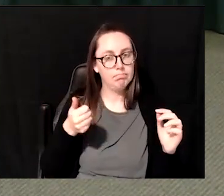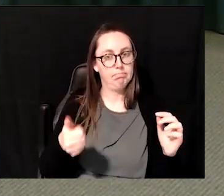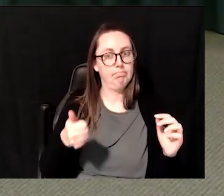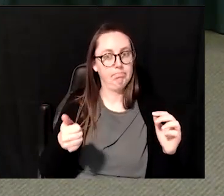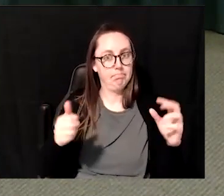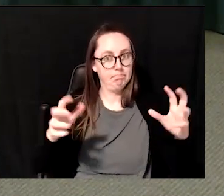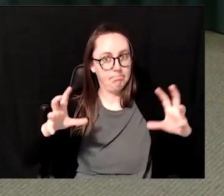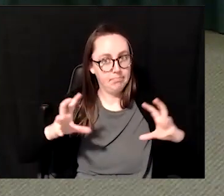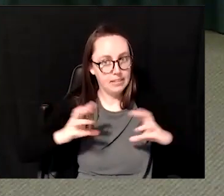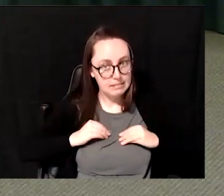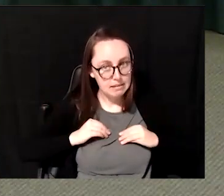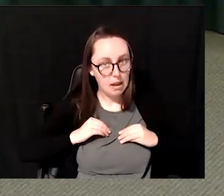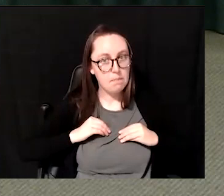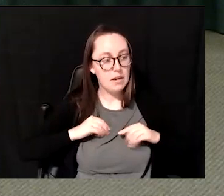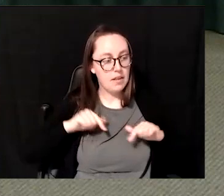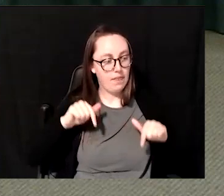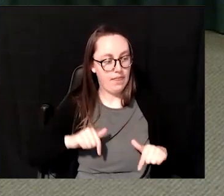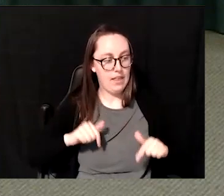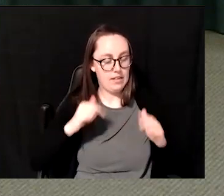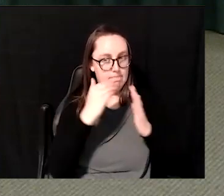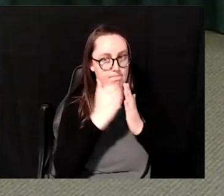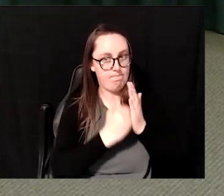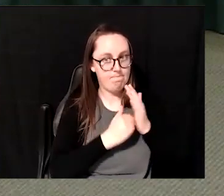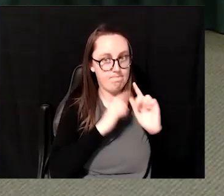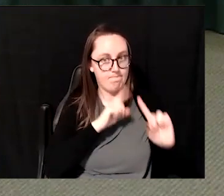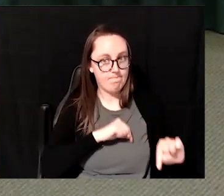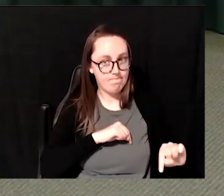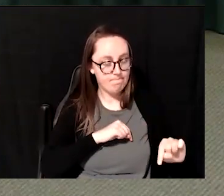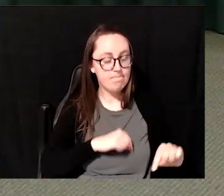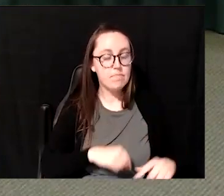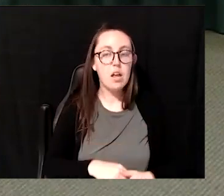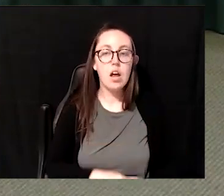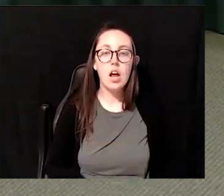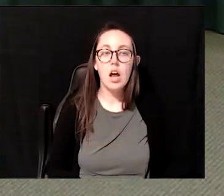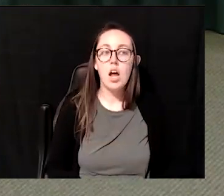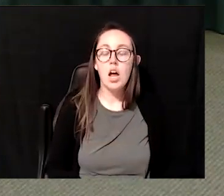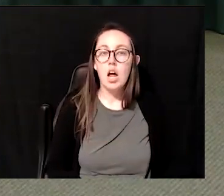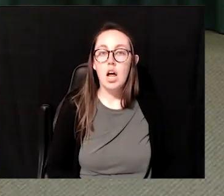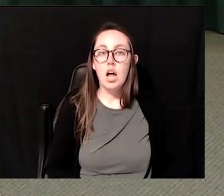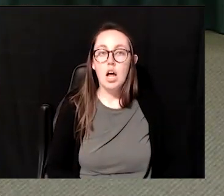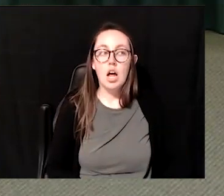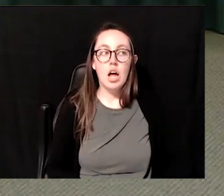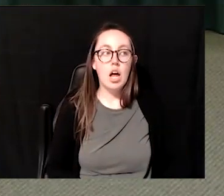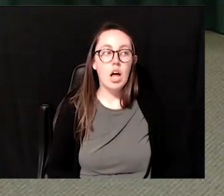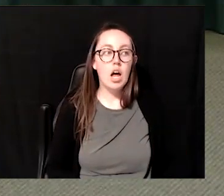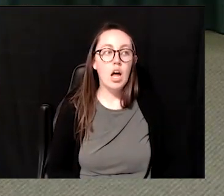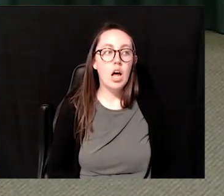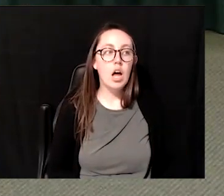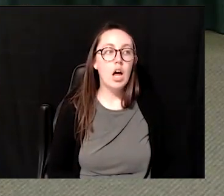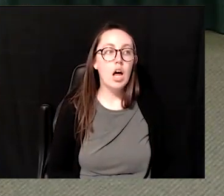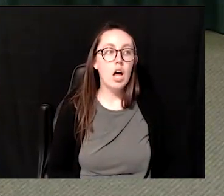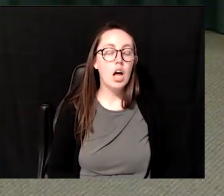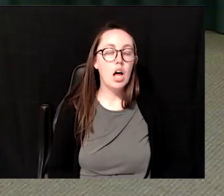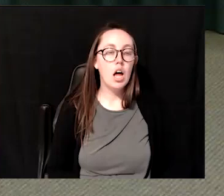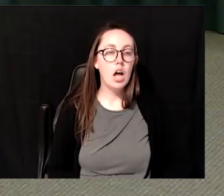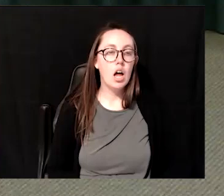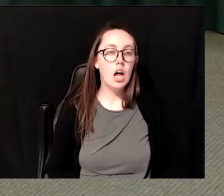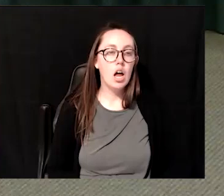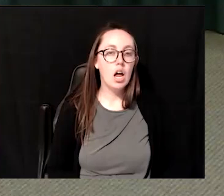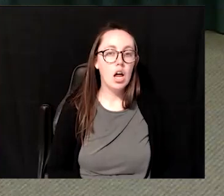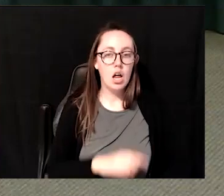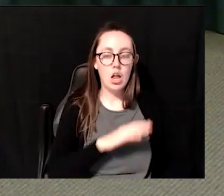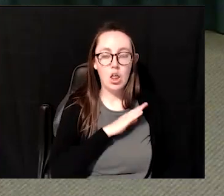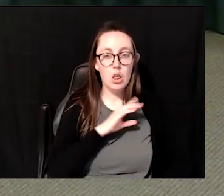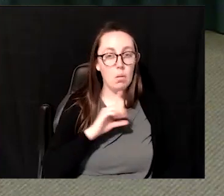the study uh but didn't mention that they were acceptance of